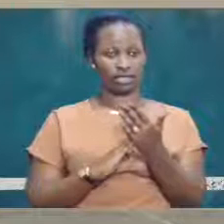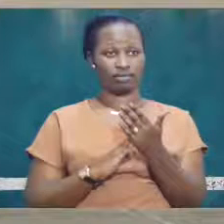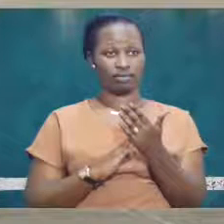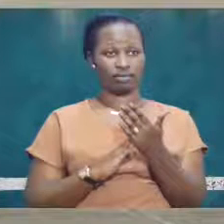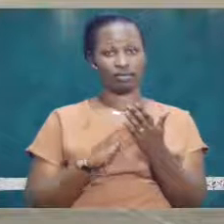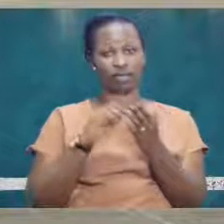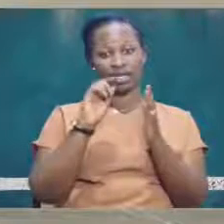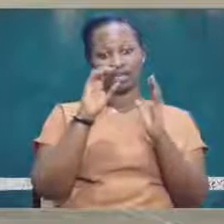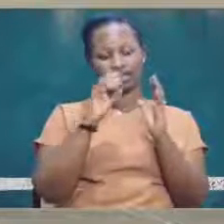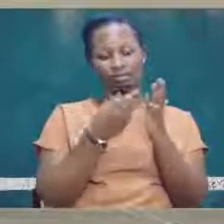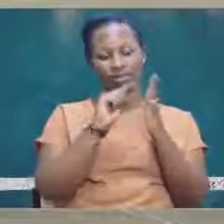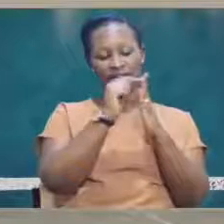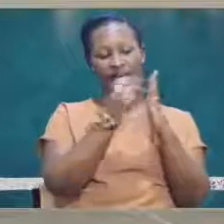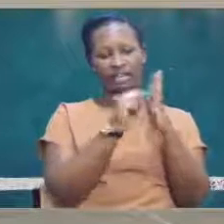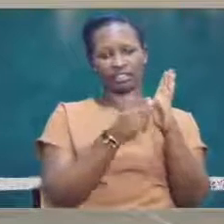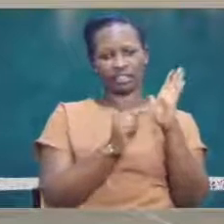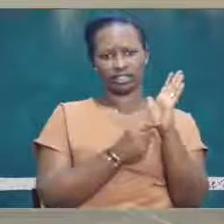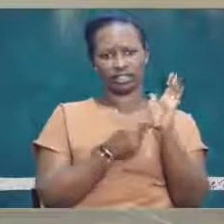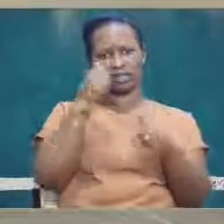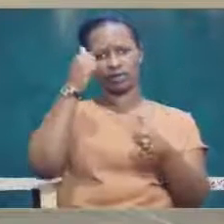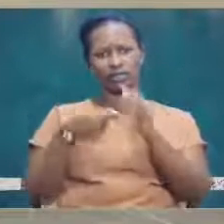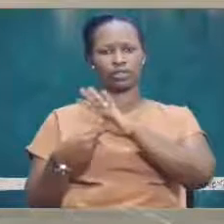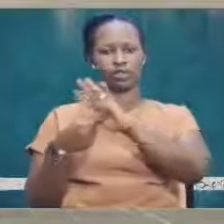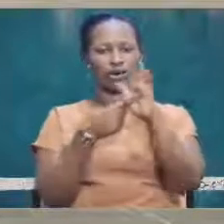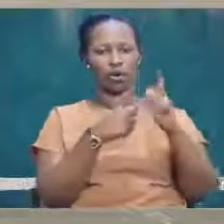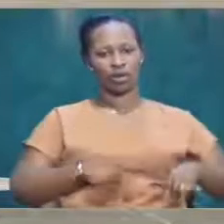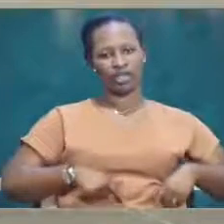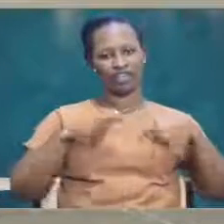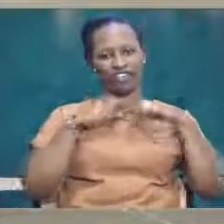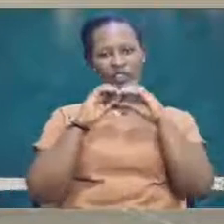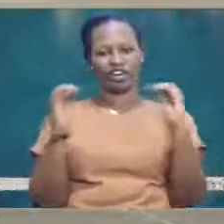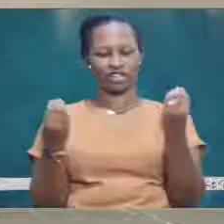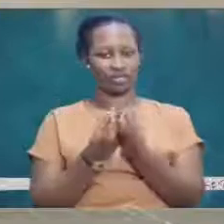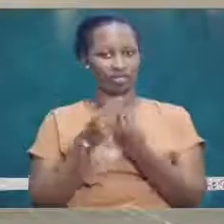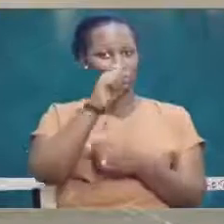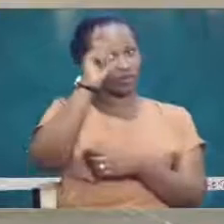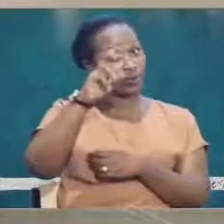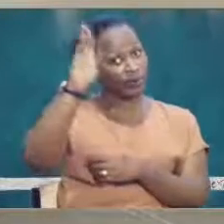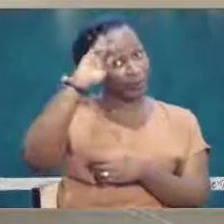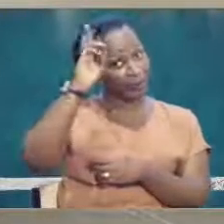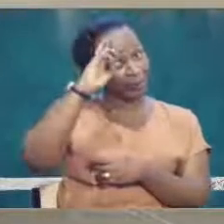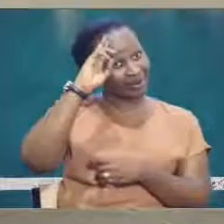or characteristics which show living organisms. Do you remember them?